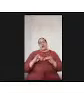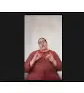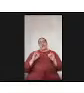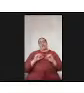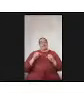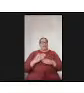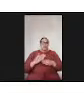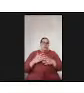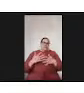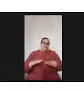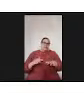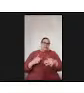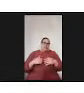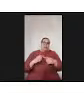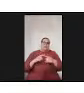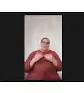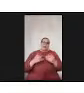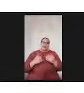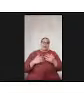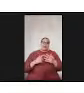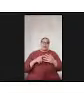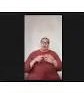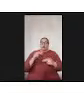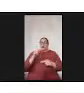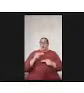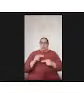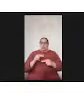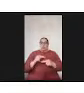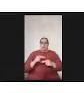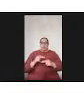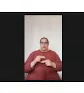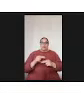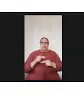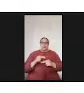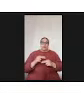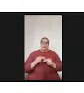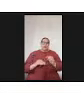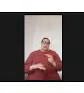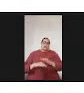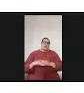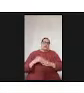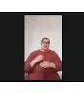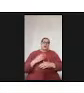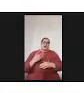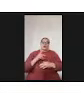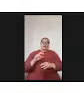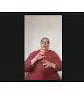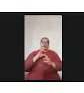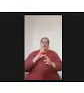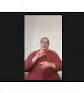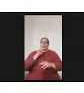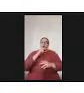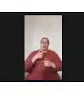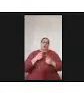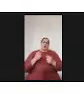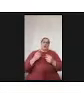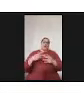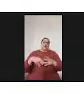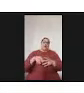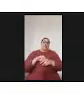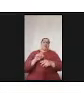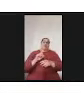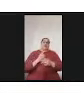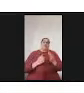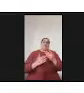works. I'm gonna go briefly onto the report which we have done with regards to